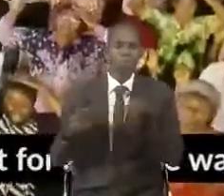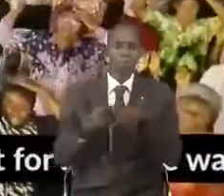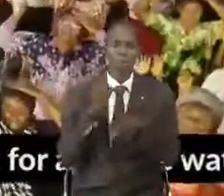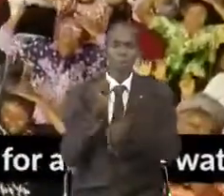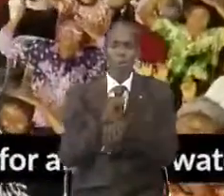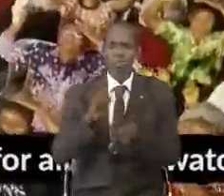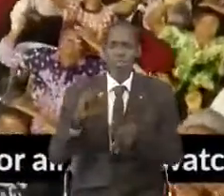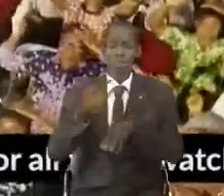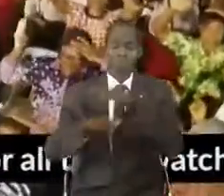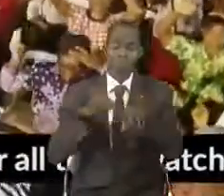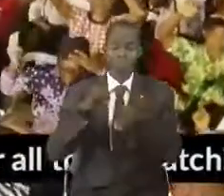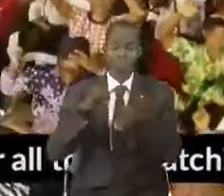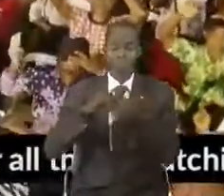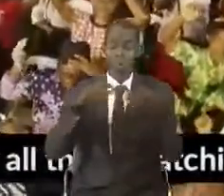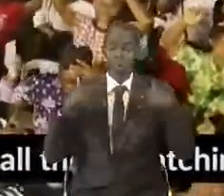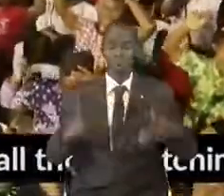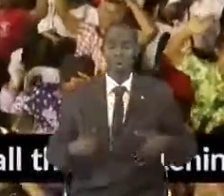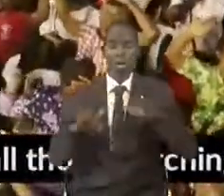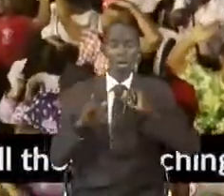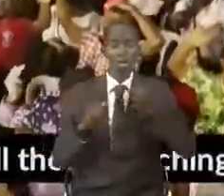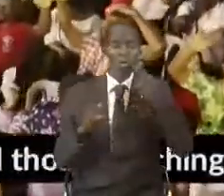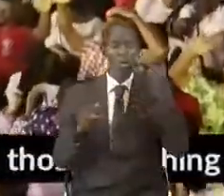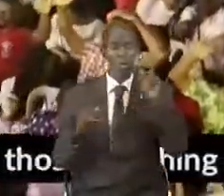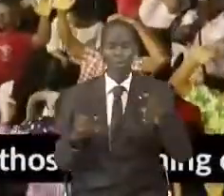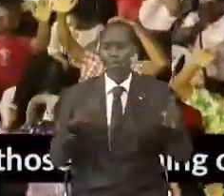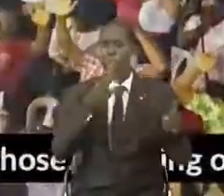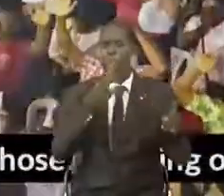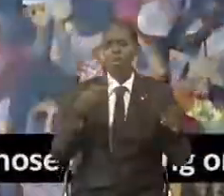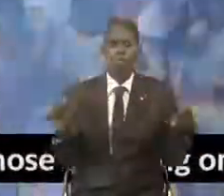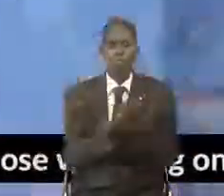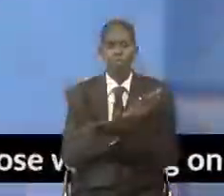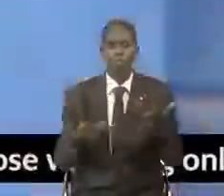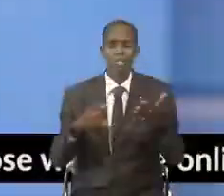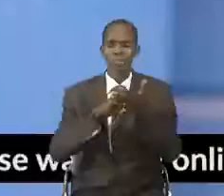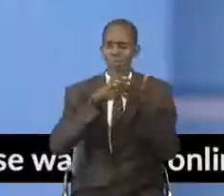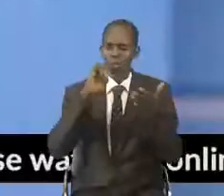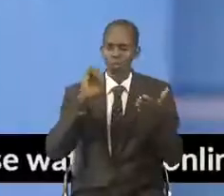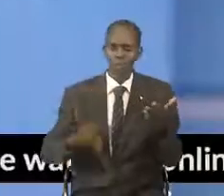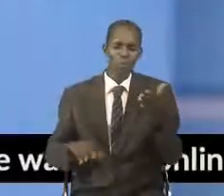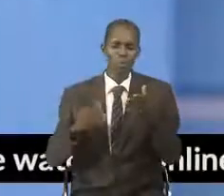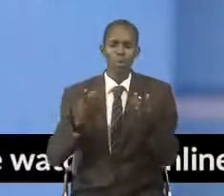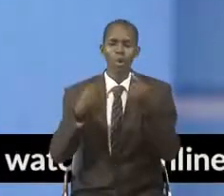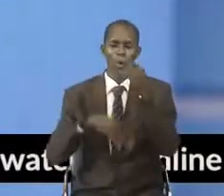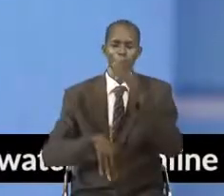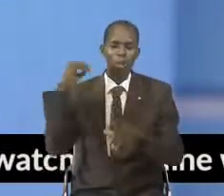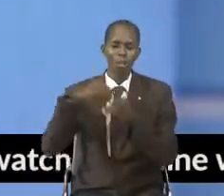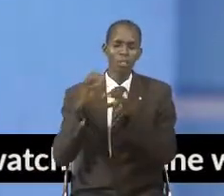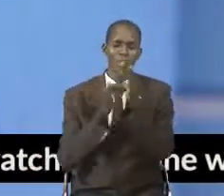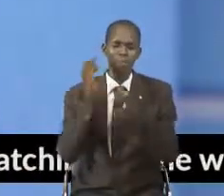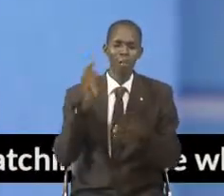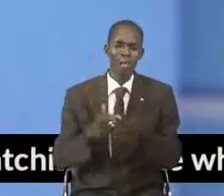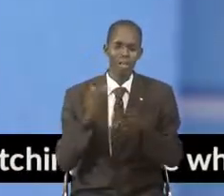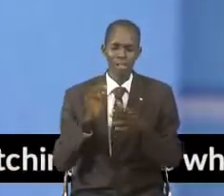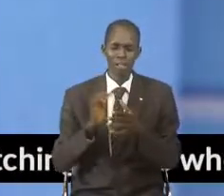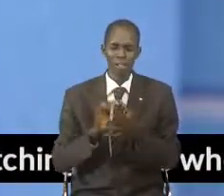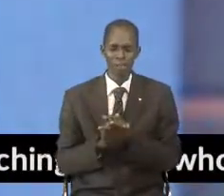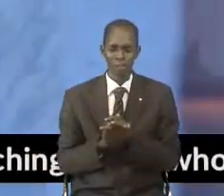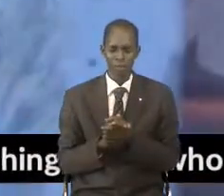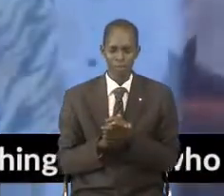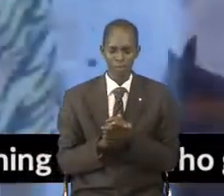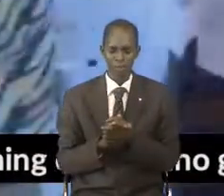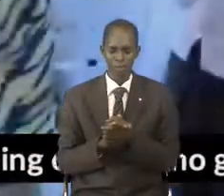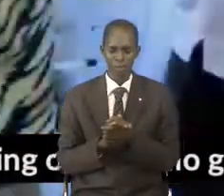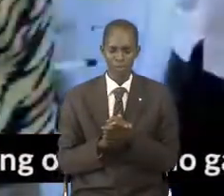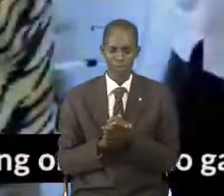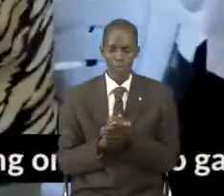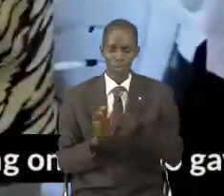those spirits of affliction walking about in the body, I command you, you are destroyed and dislodged.